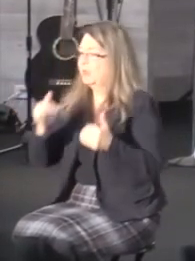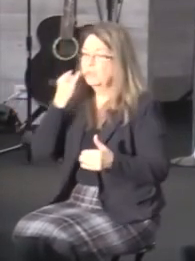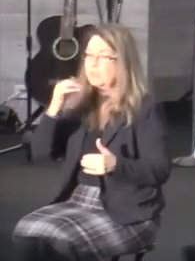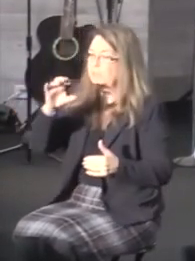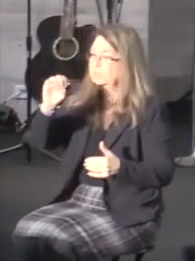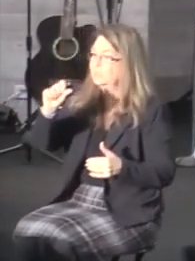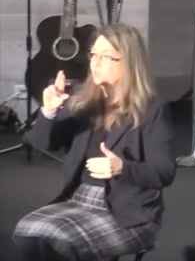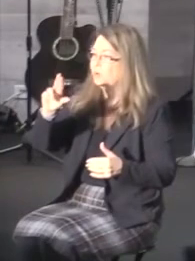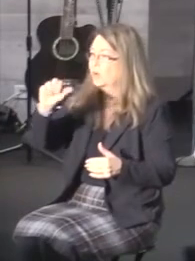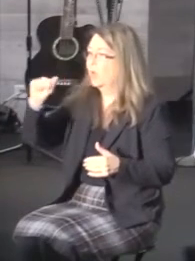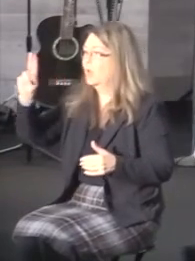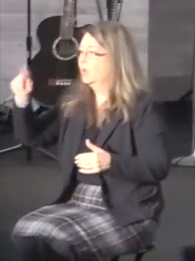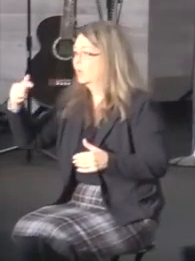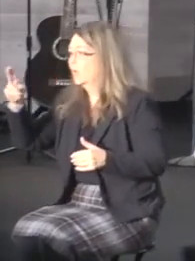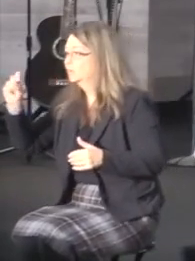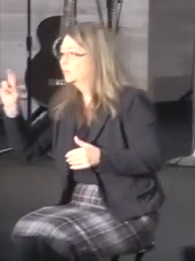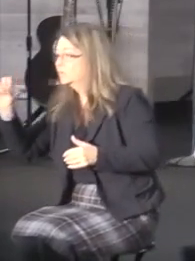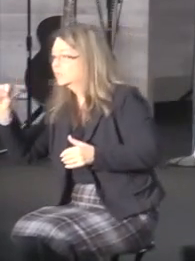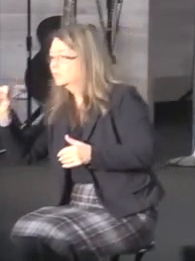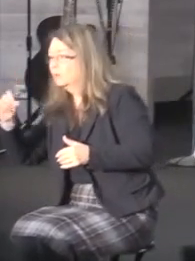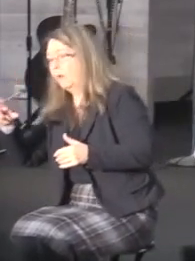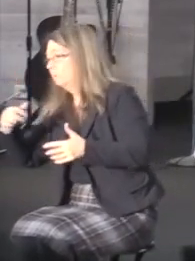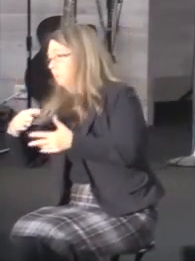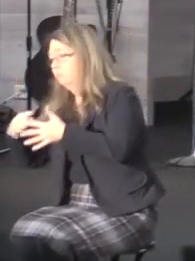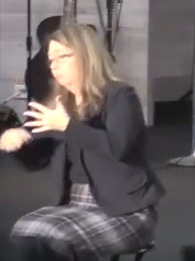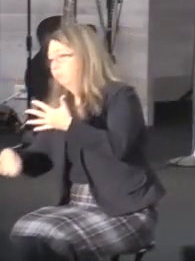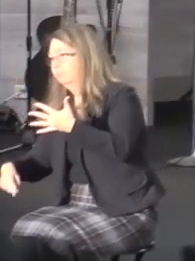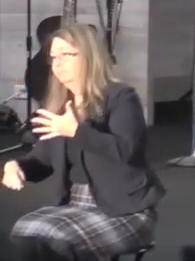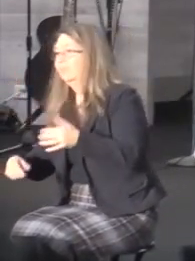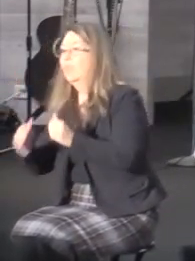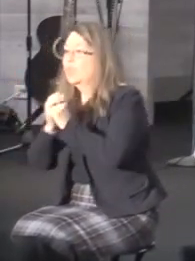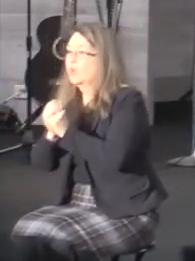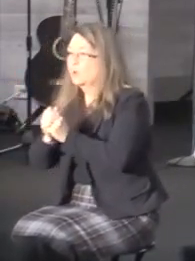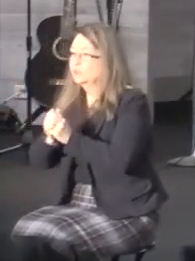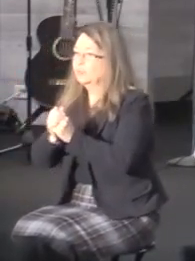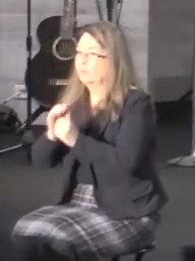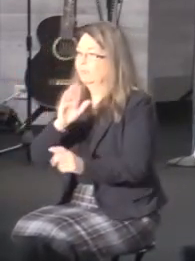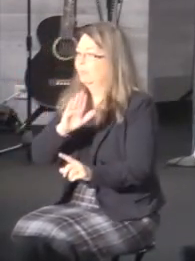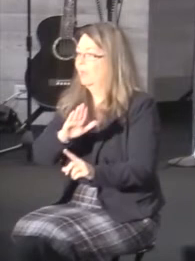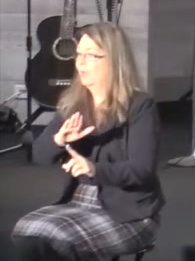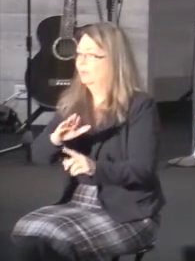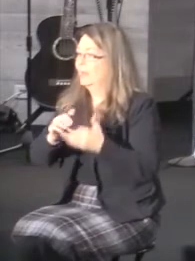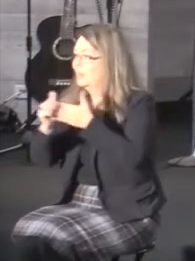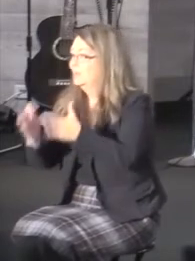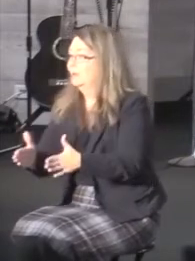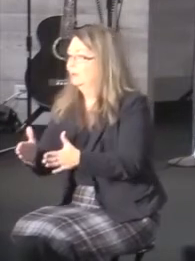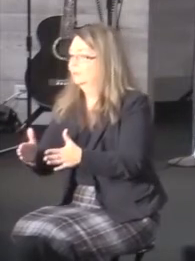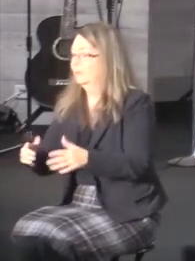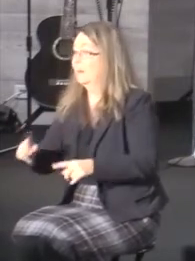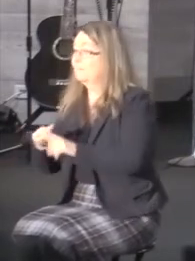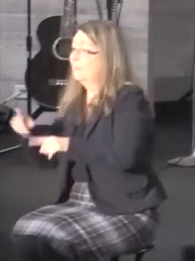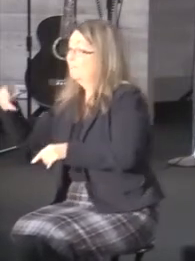was worshipped as a god. And here comes the Apostle Paul saying, Christ is the only way. Christ is the only God. There is only one